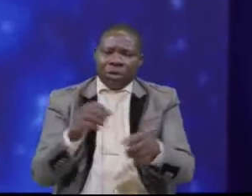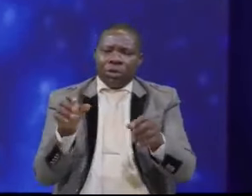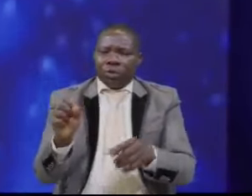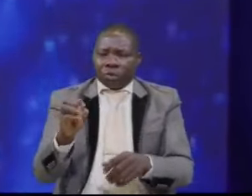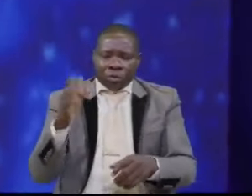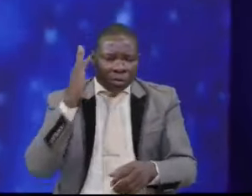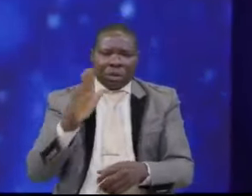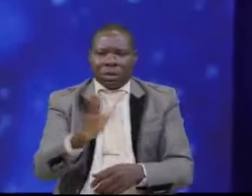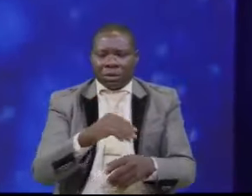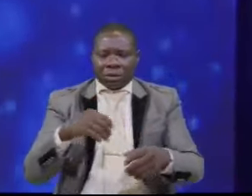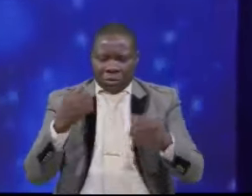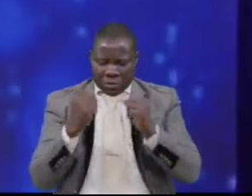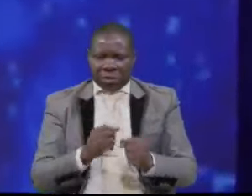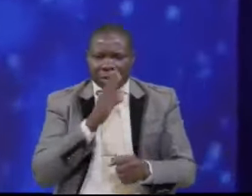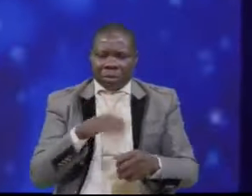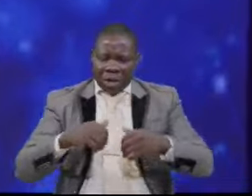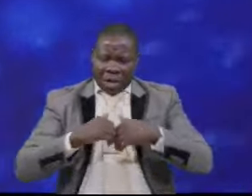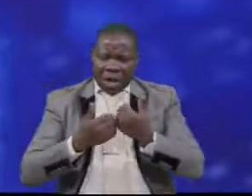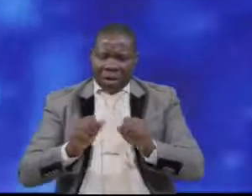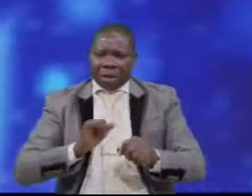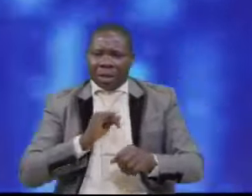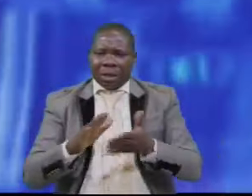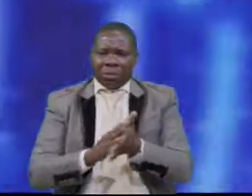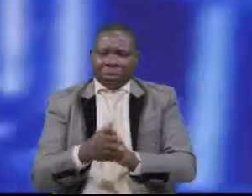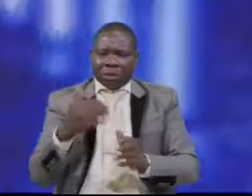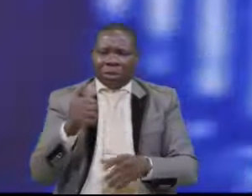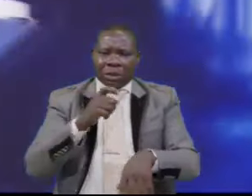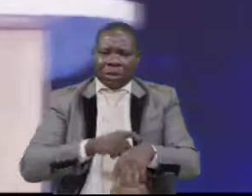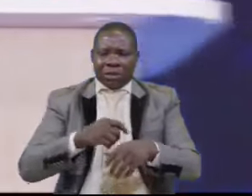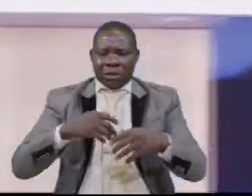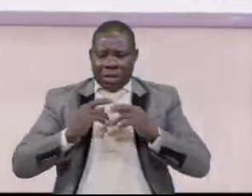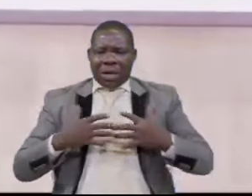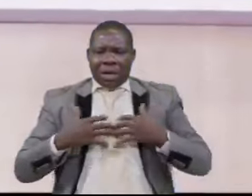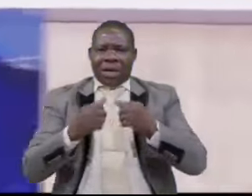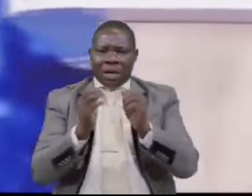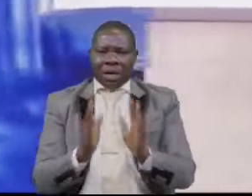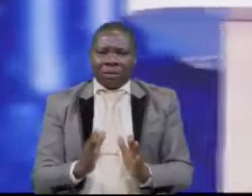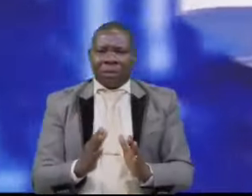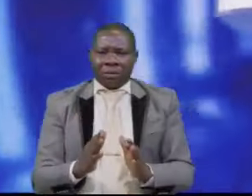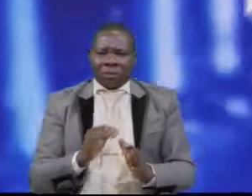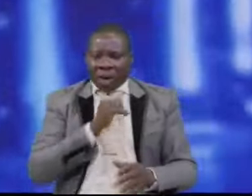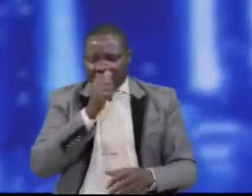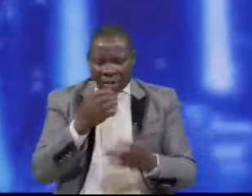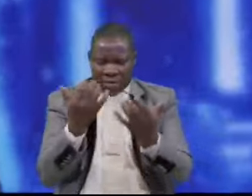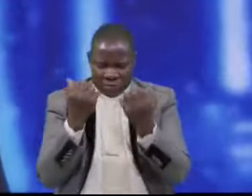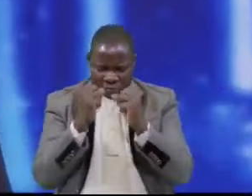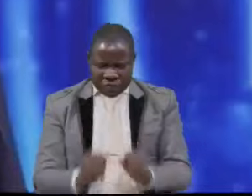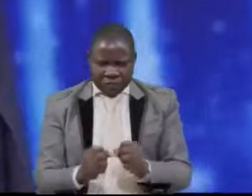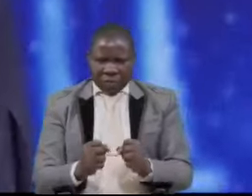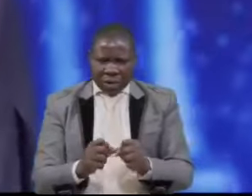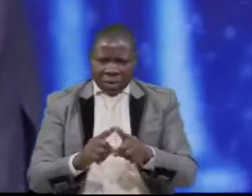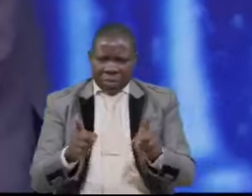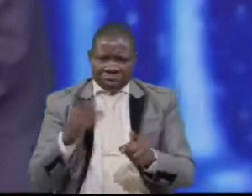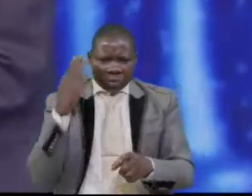10 times healthier? And then I am, you know, I'm stronger, but am I going to remain at